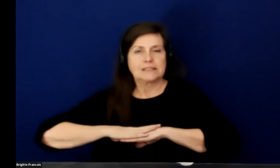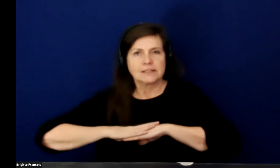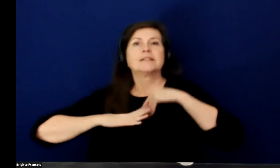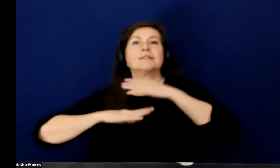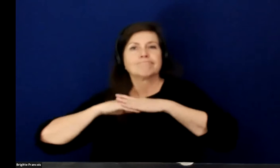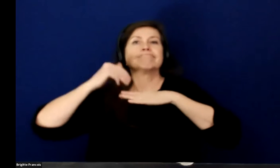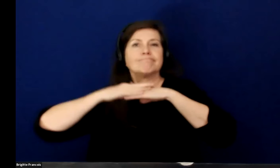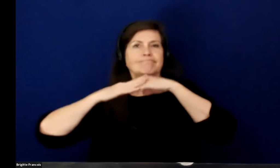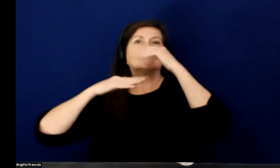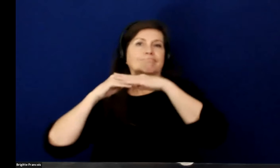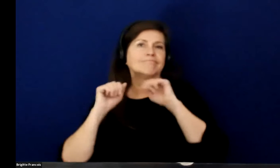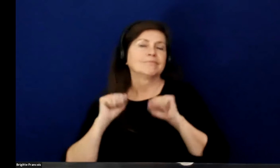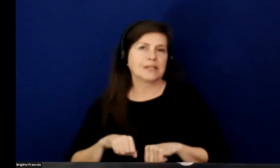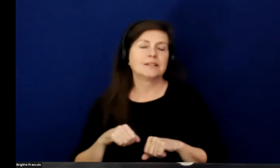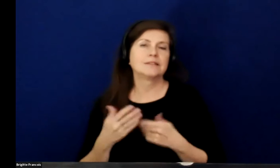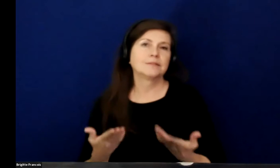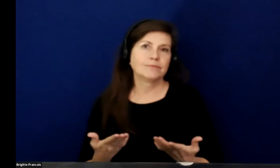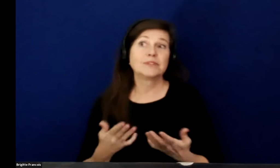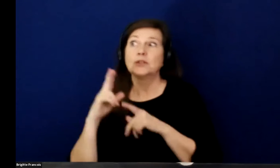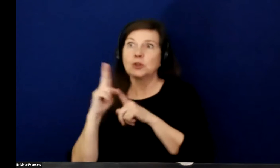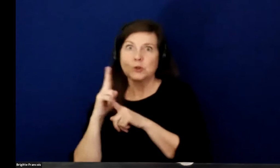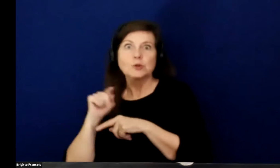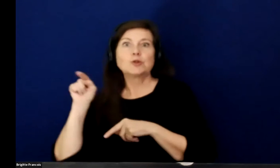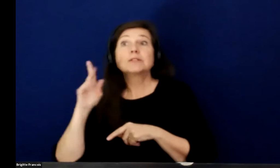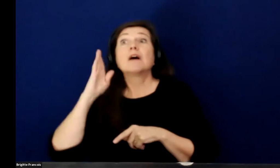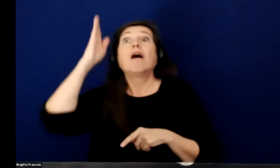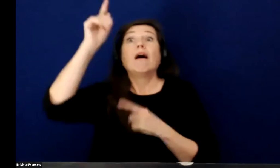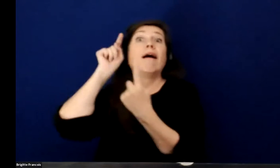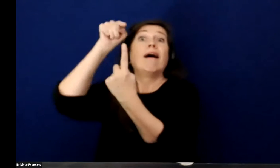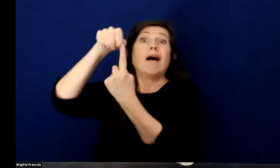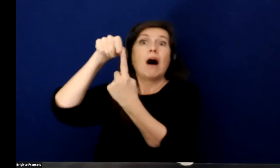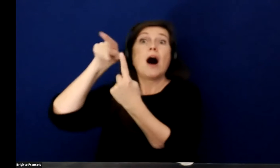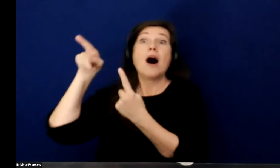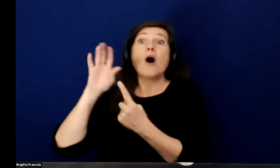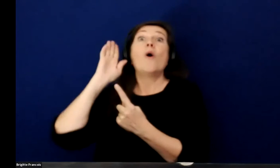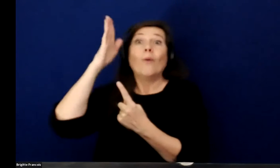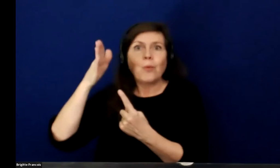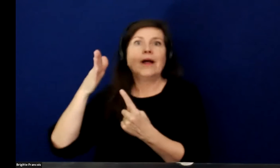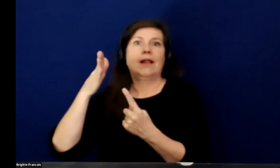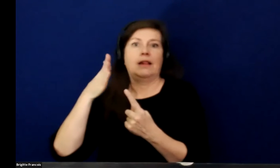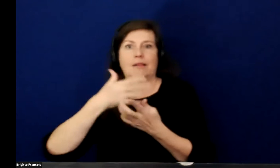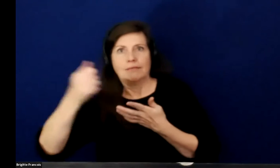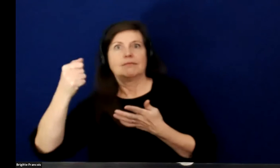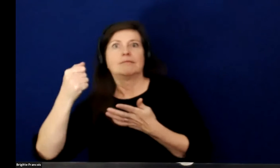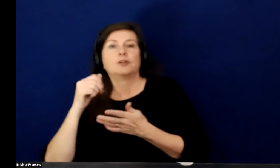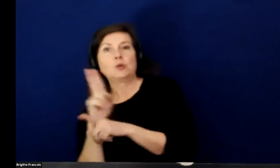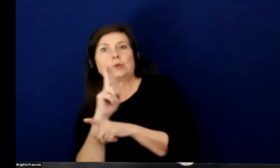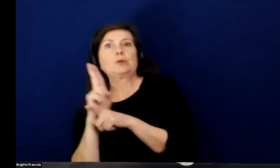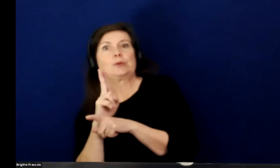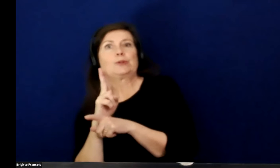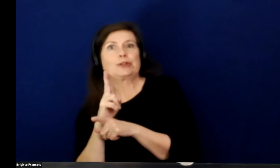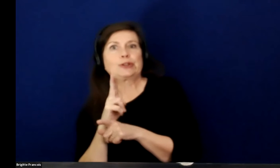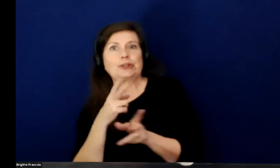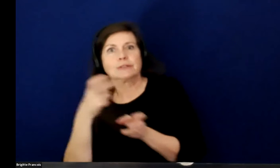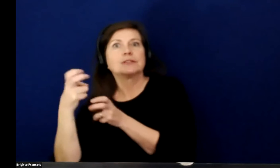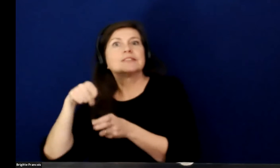process, sometimes the users that are actually going to use the service are sort of forgotten, which is of course absolutely crazy.